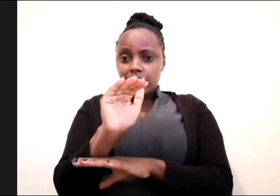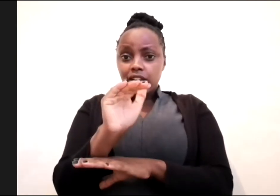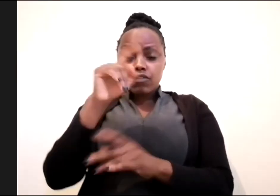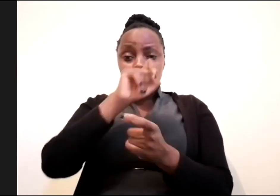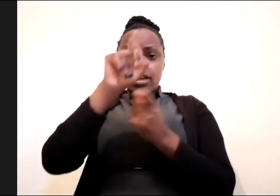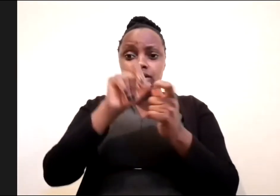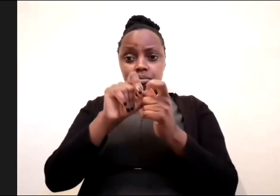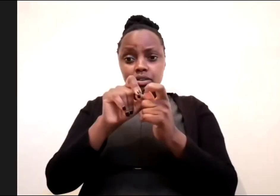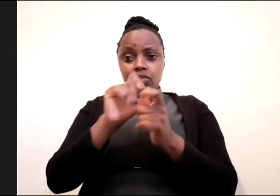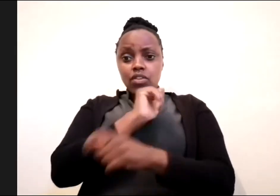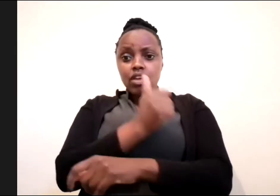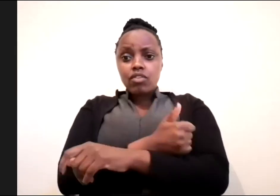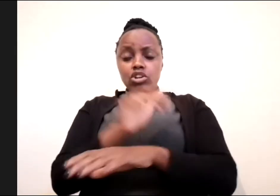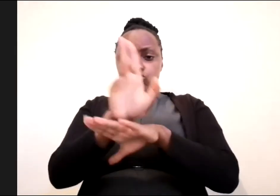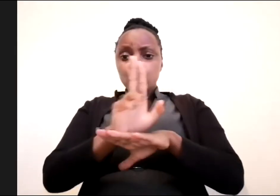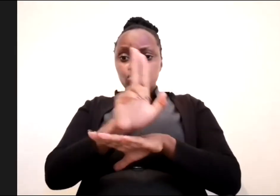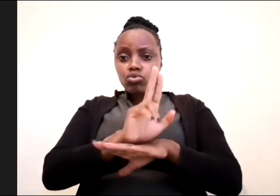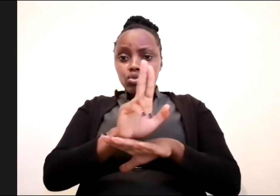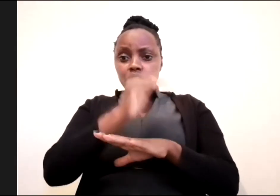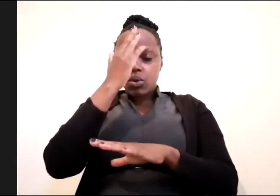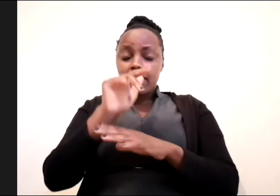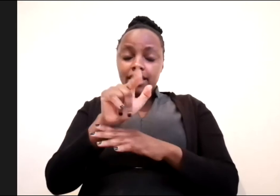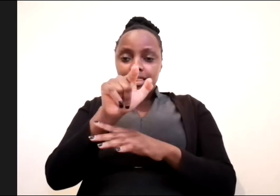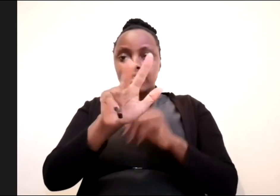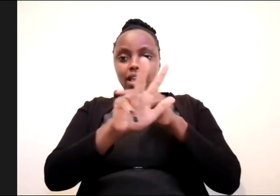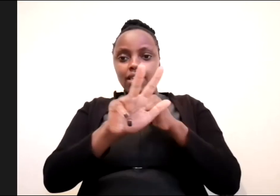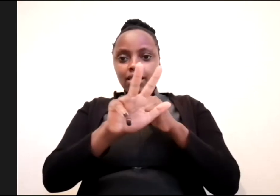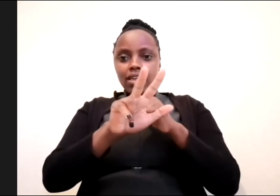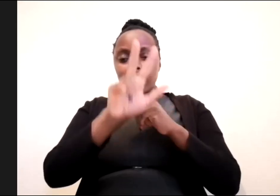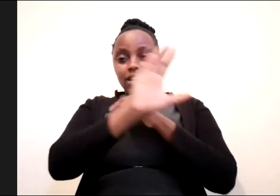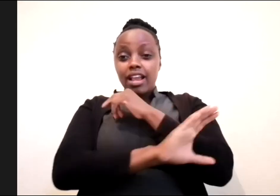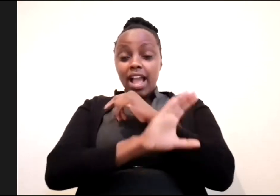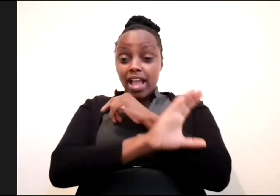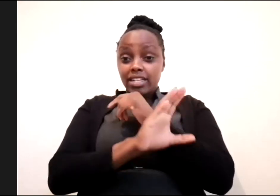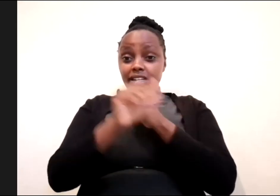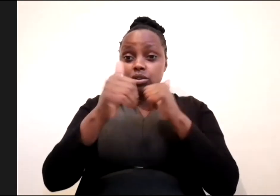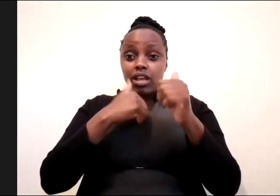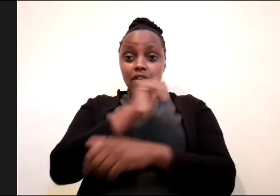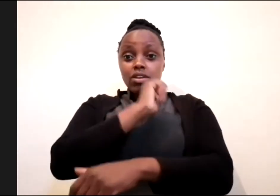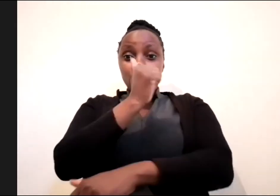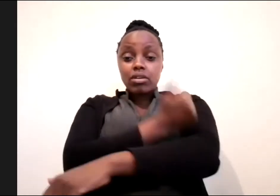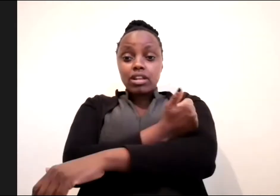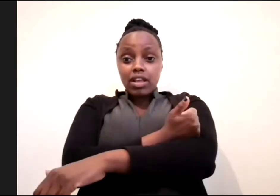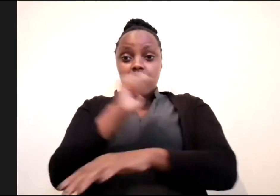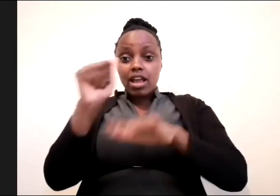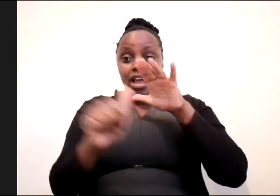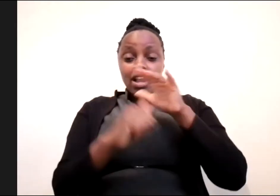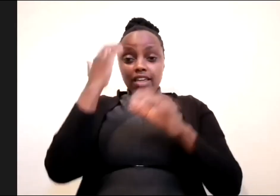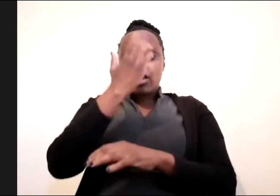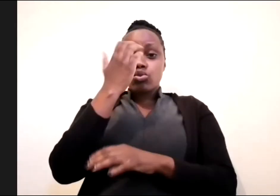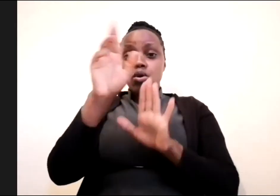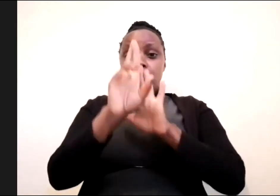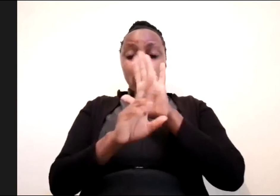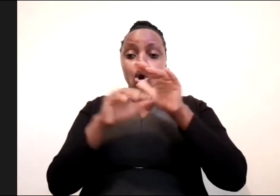Authorizations to use substances in third countries, will this have to be authorized under the horizontal EU regulations, or simply